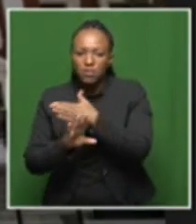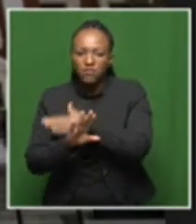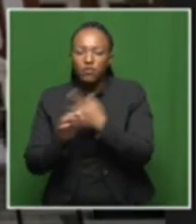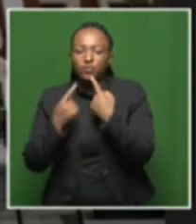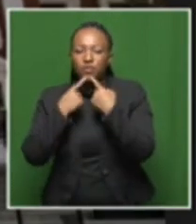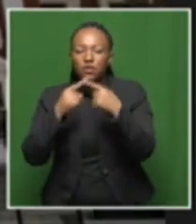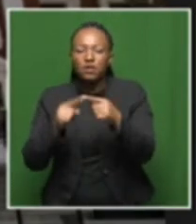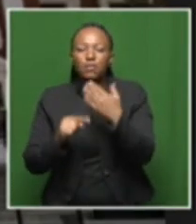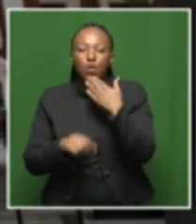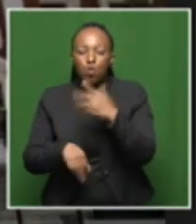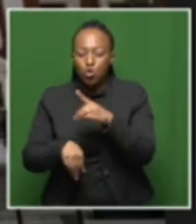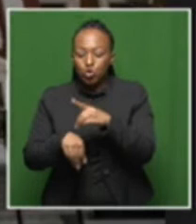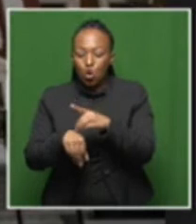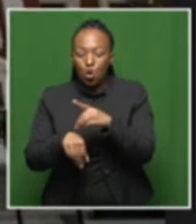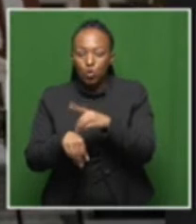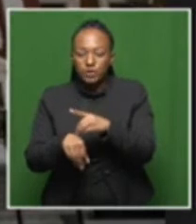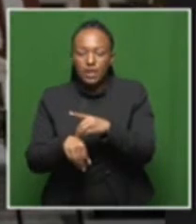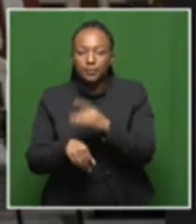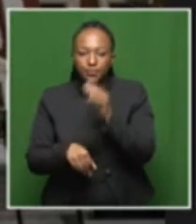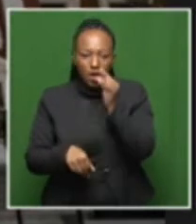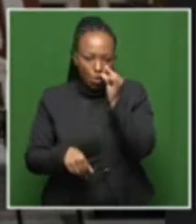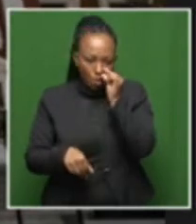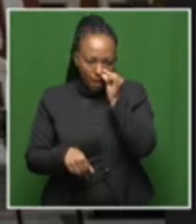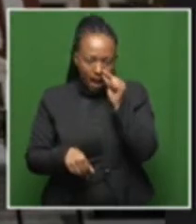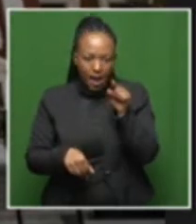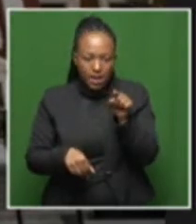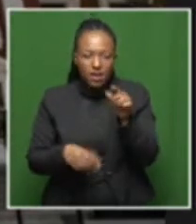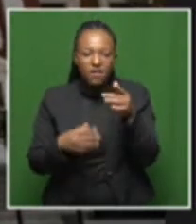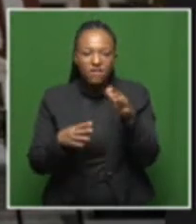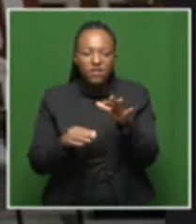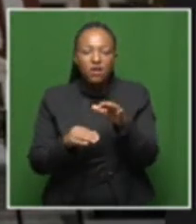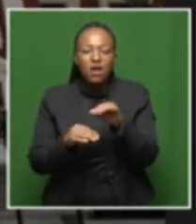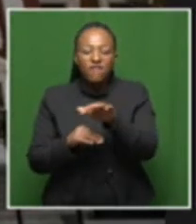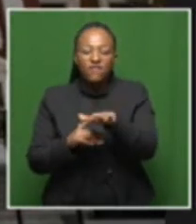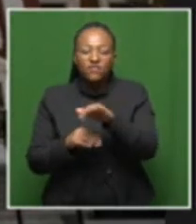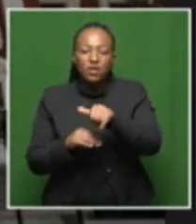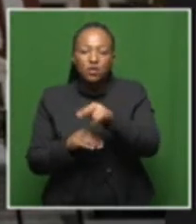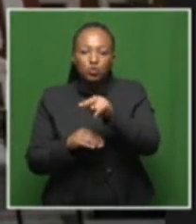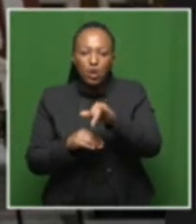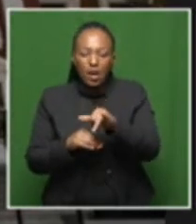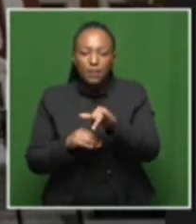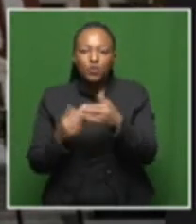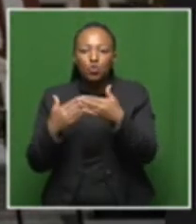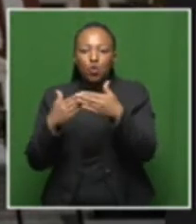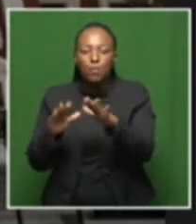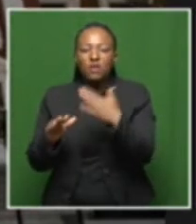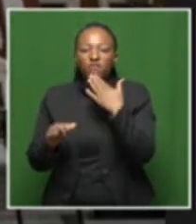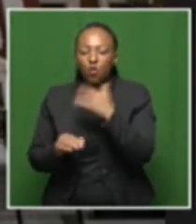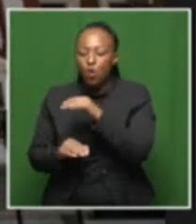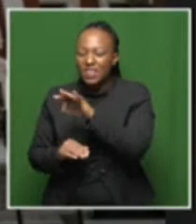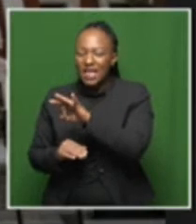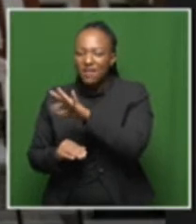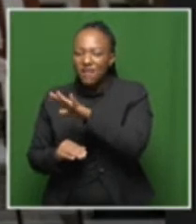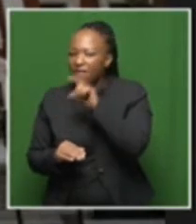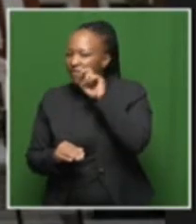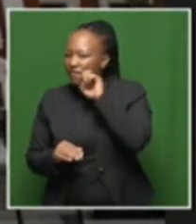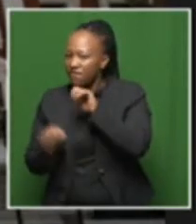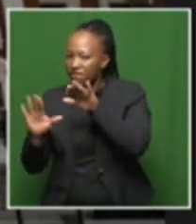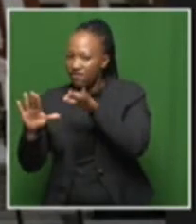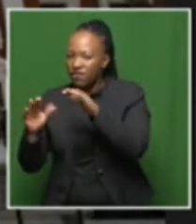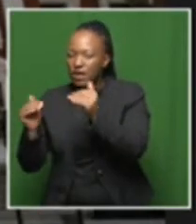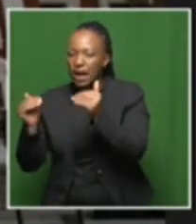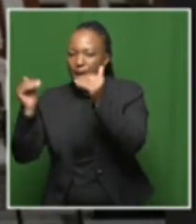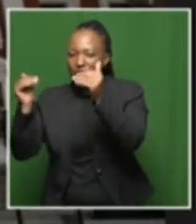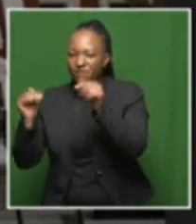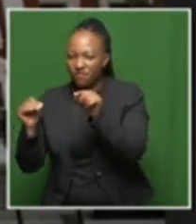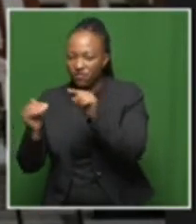Minister Kubayi, from the 15th of July, we are opening registration for the 35 years and above. We